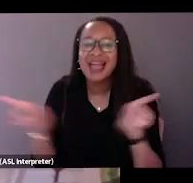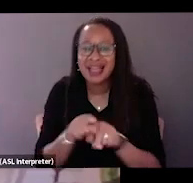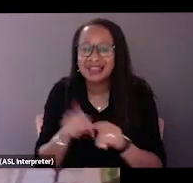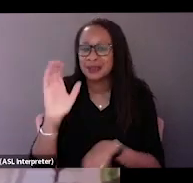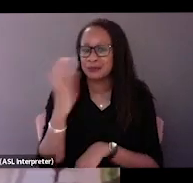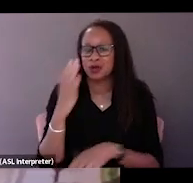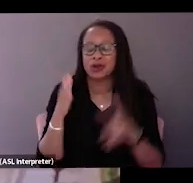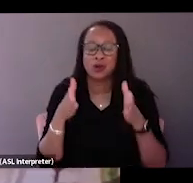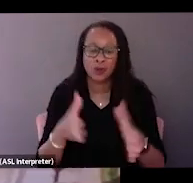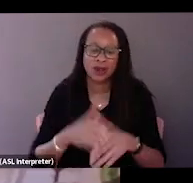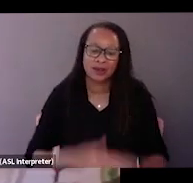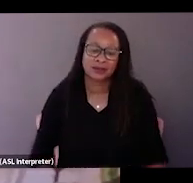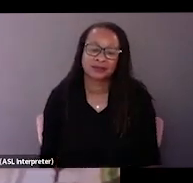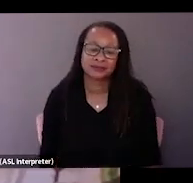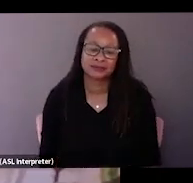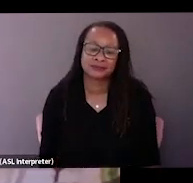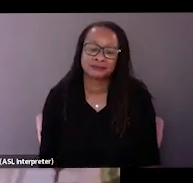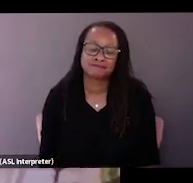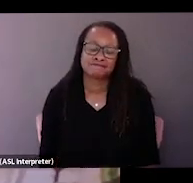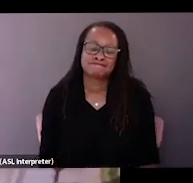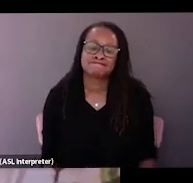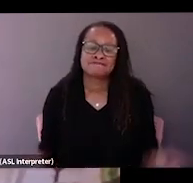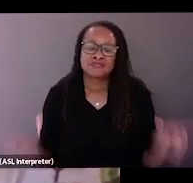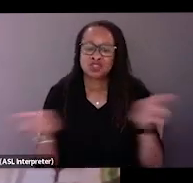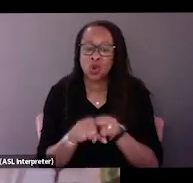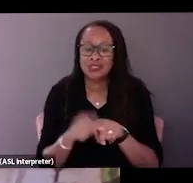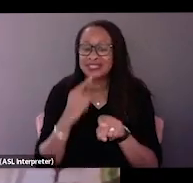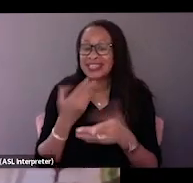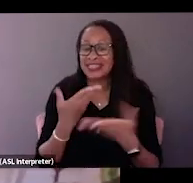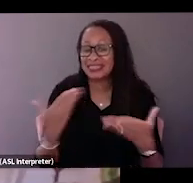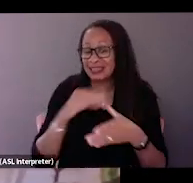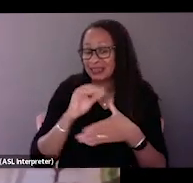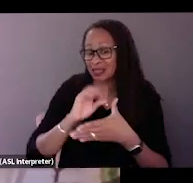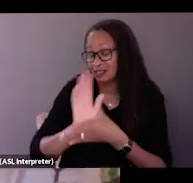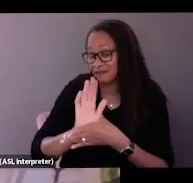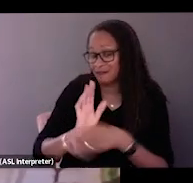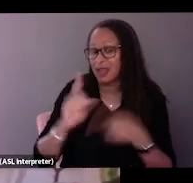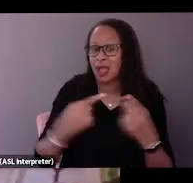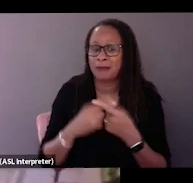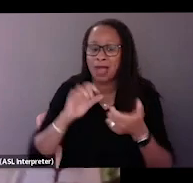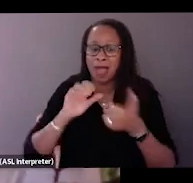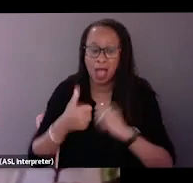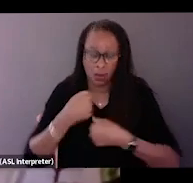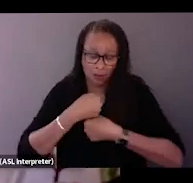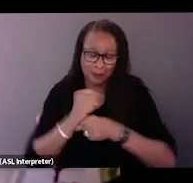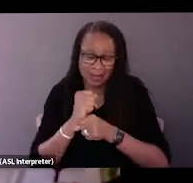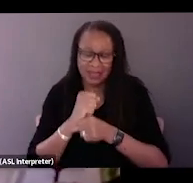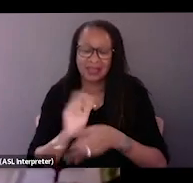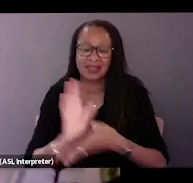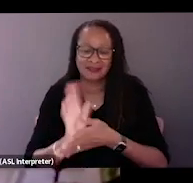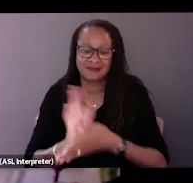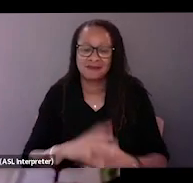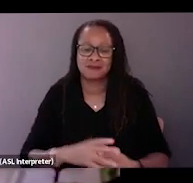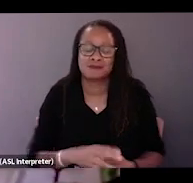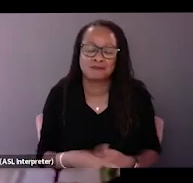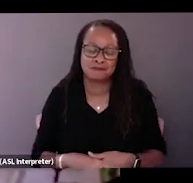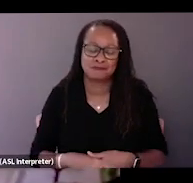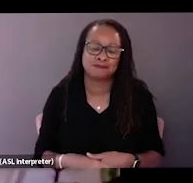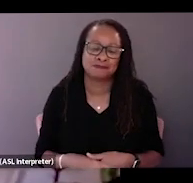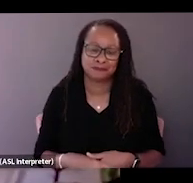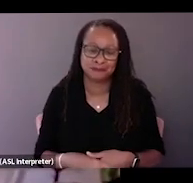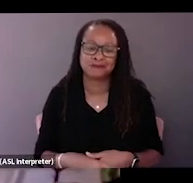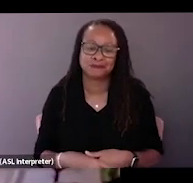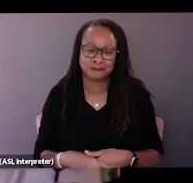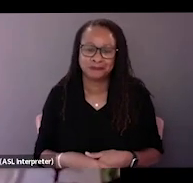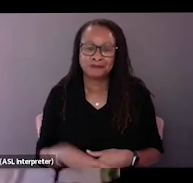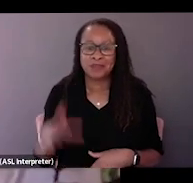in a way. And but you also said this thing in the film about how making a film is that you're